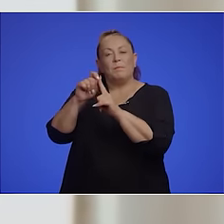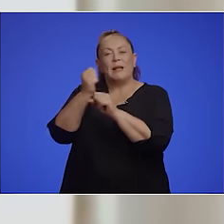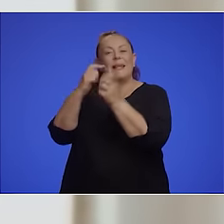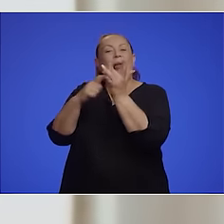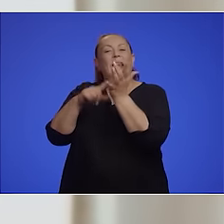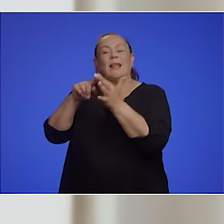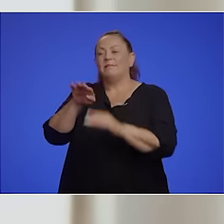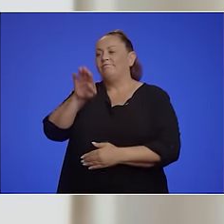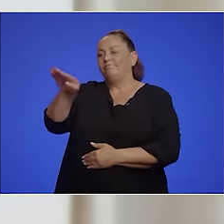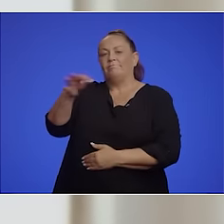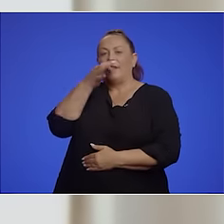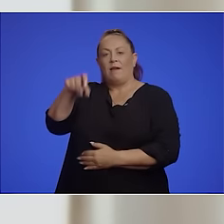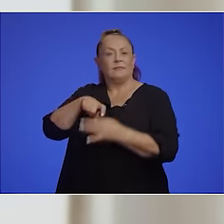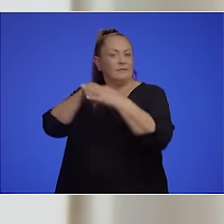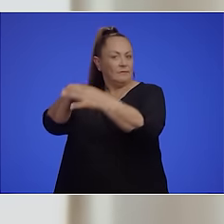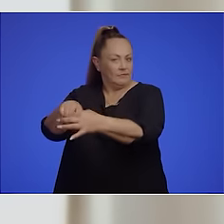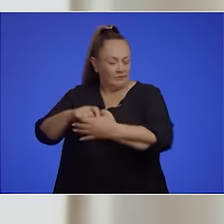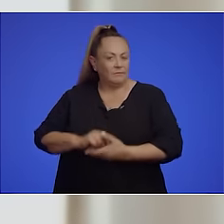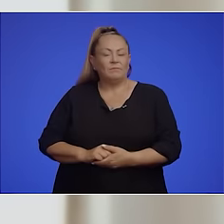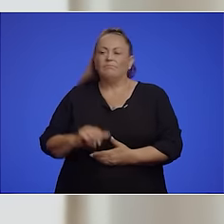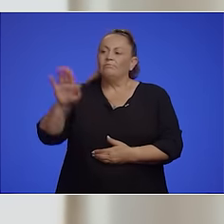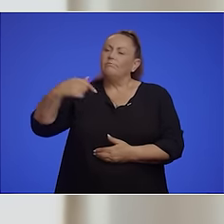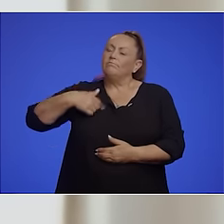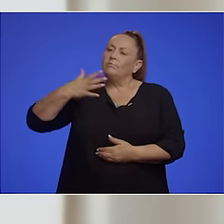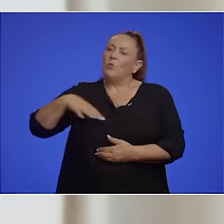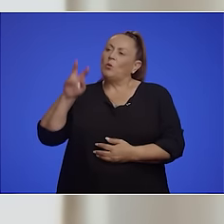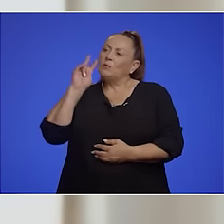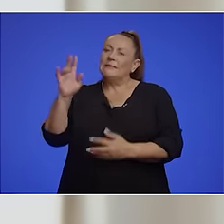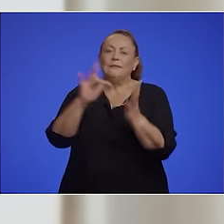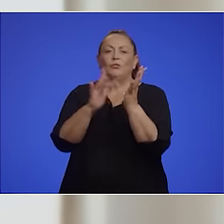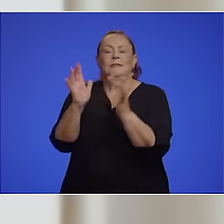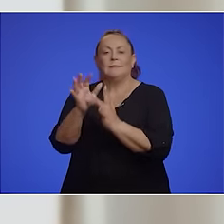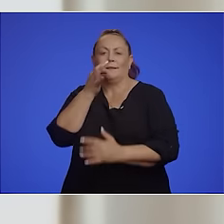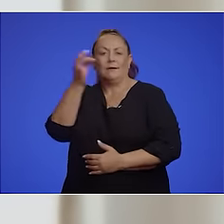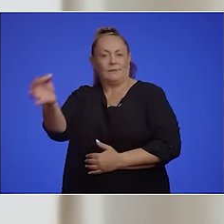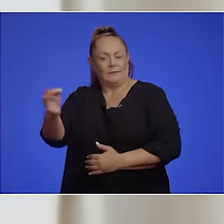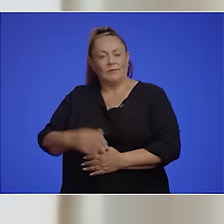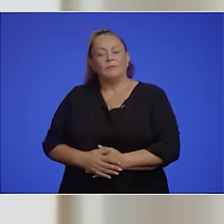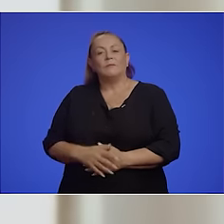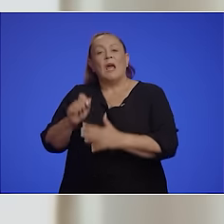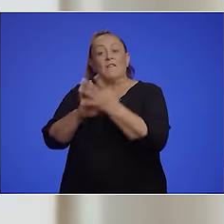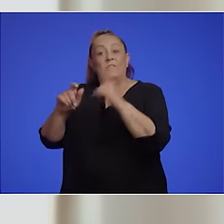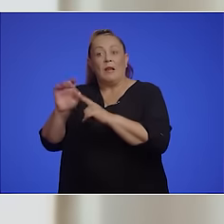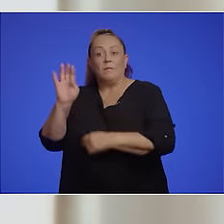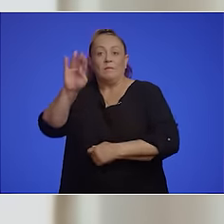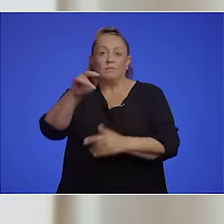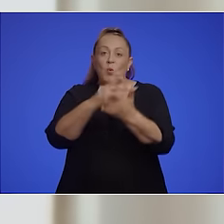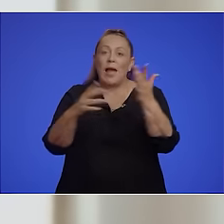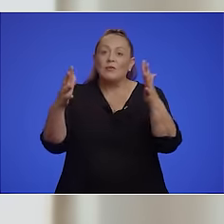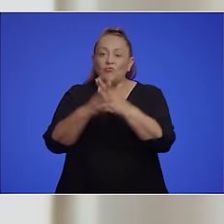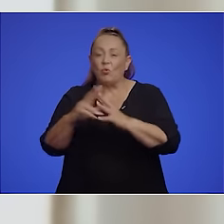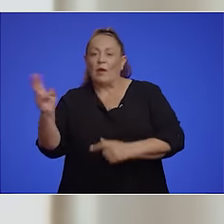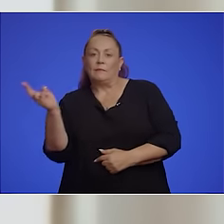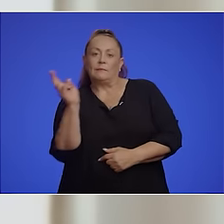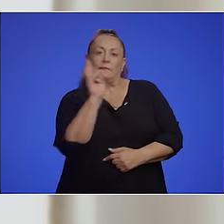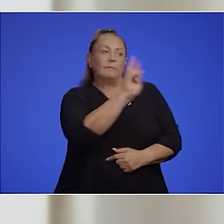and put this request to him. So we should like to see Jesus. And Philip went to tell Andrew, and Andrew and Philip